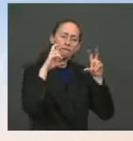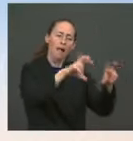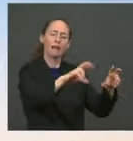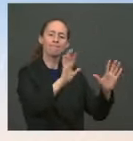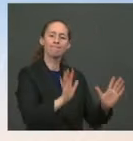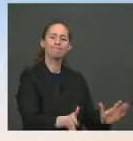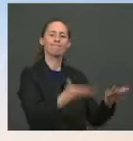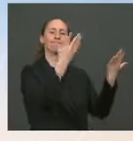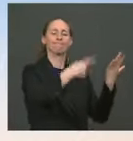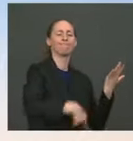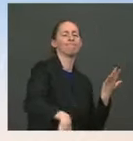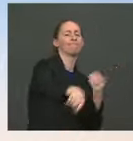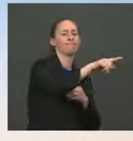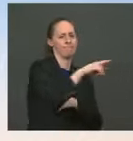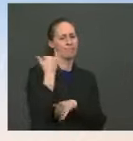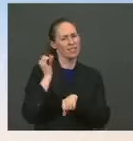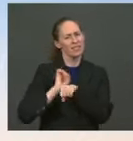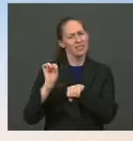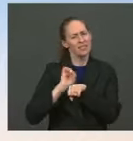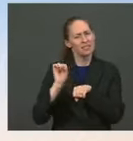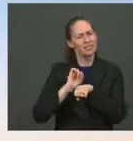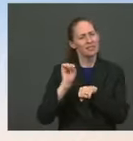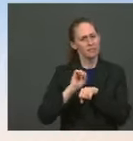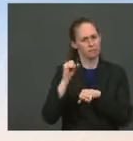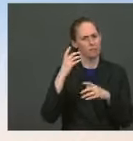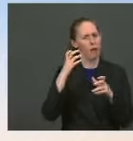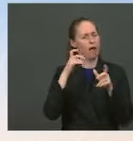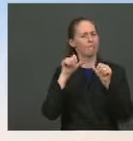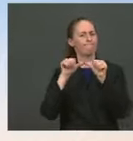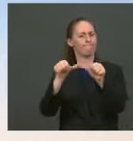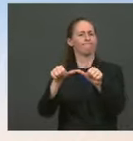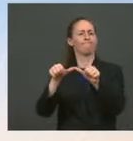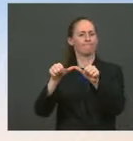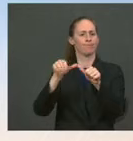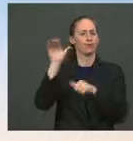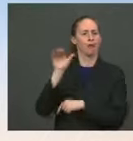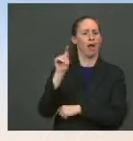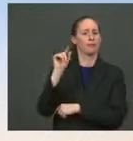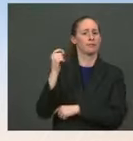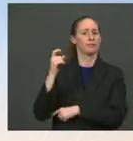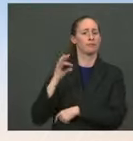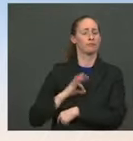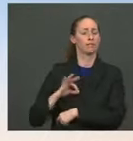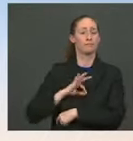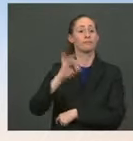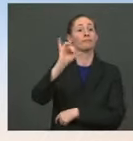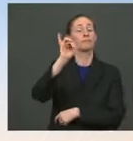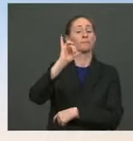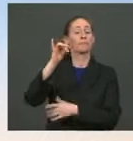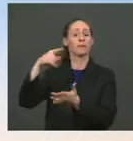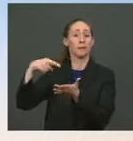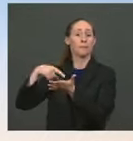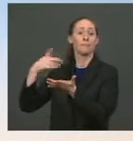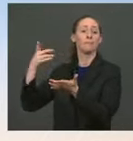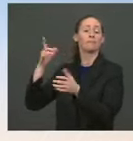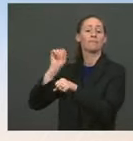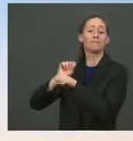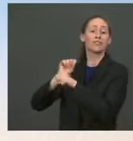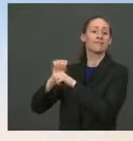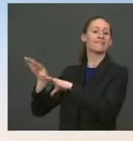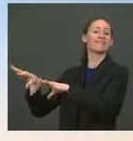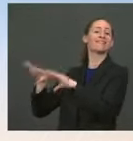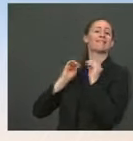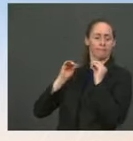tax credit. He's going to continue to fight for the paid leave, all of the things that are in this bill. We think about child care, elder